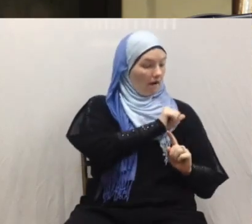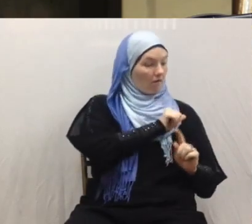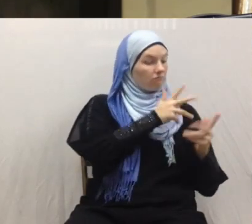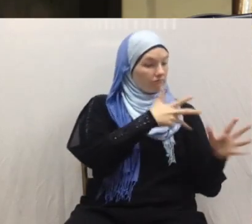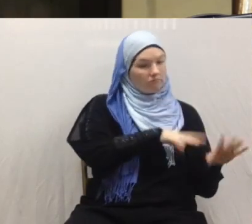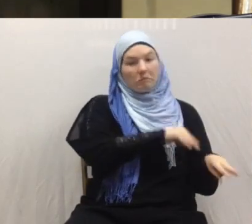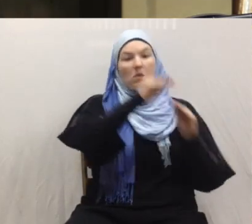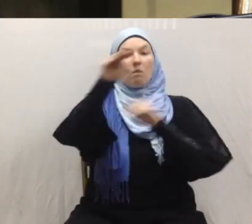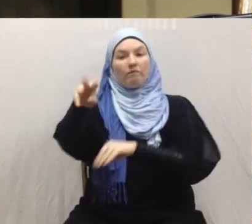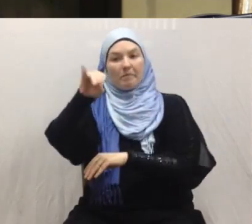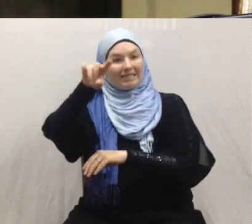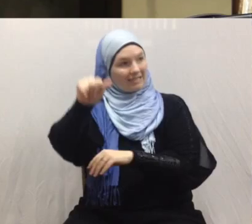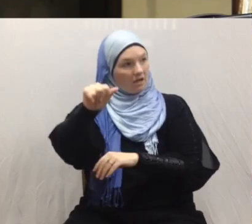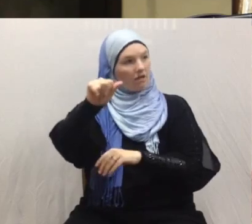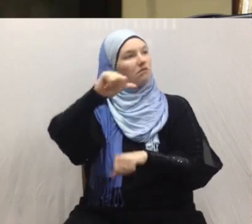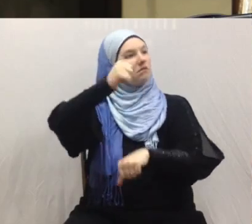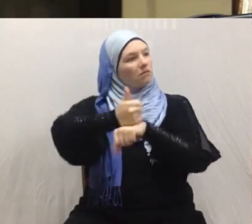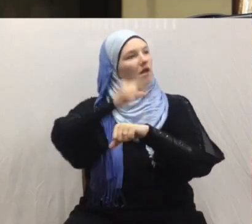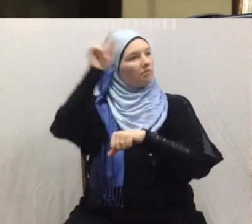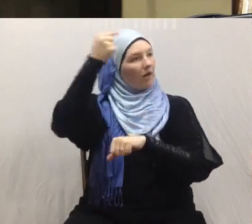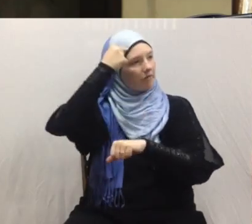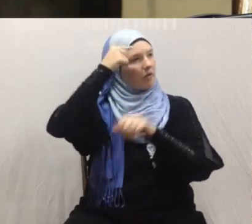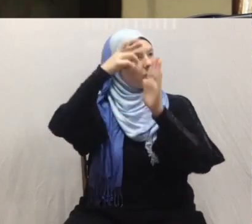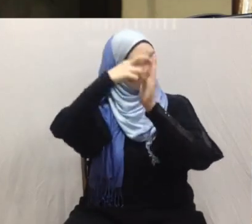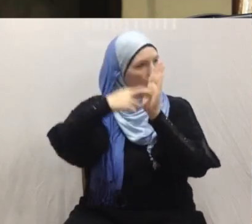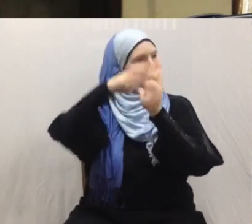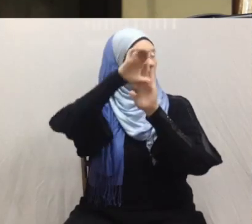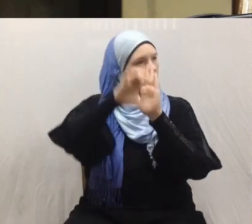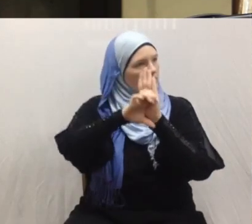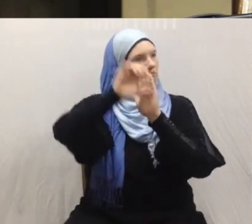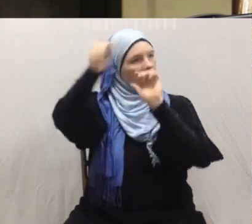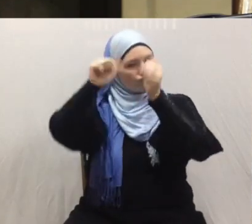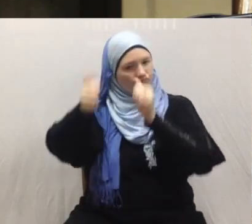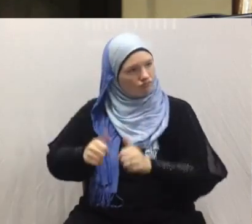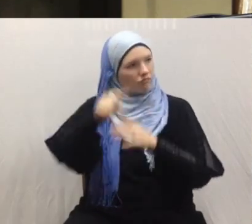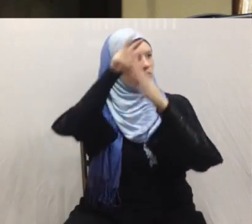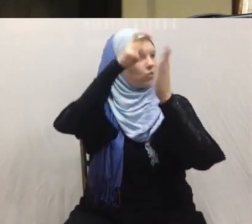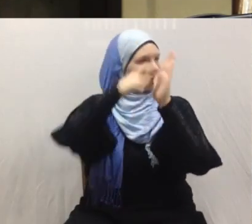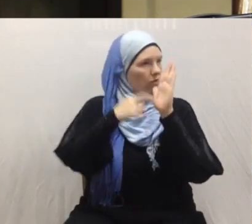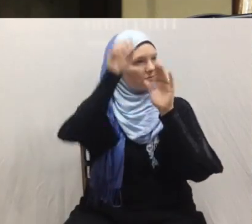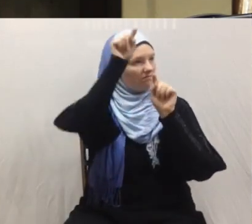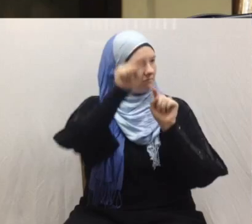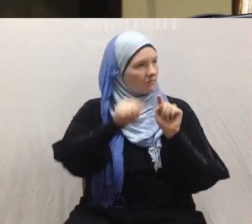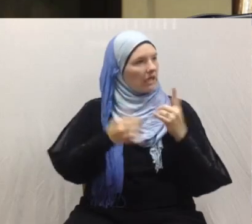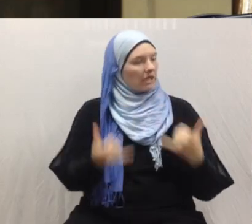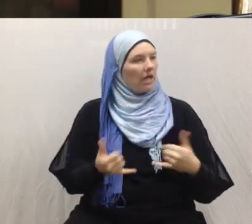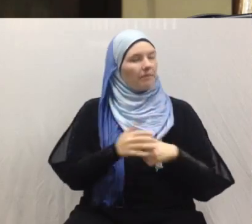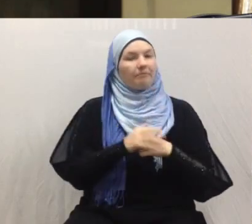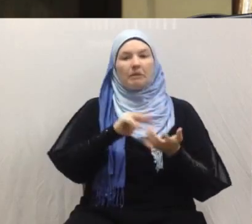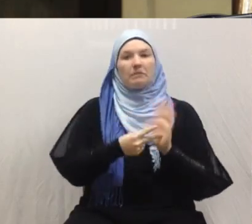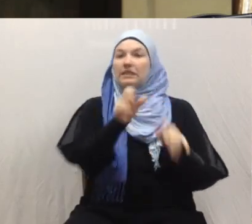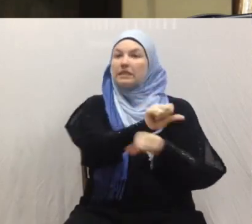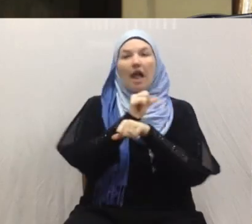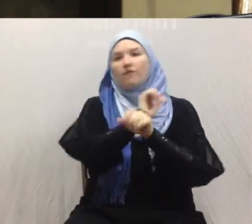meaning that no one should enslave anyone against his will. There will be no enslavement